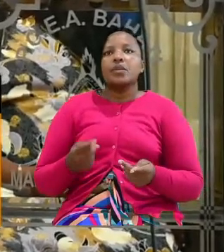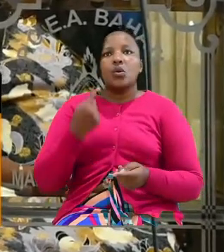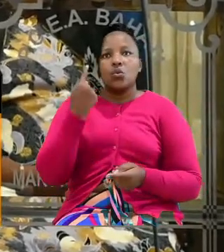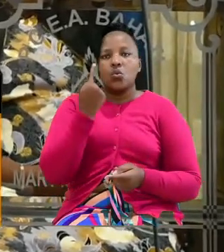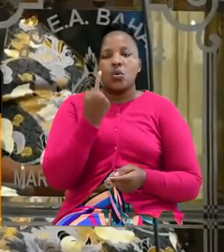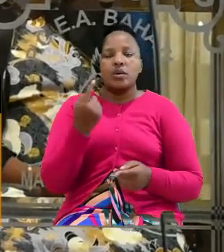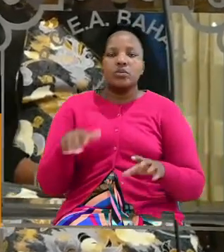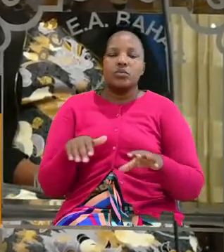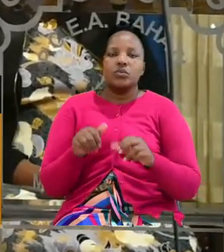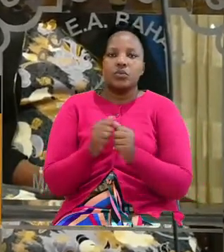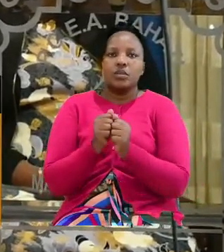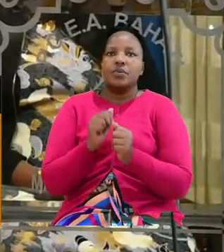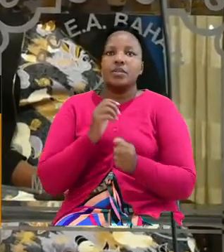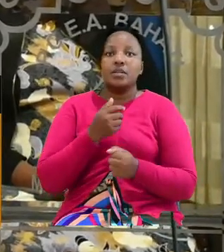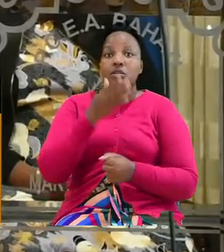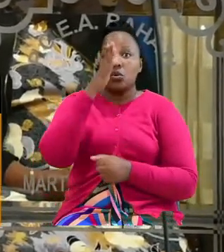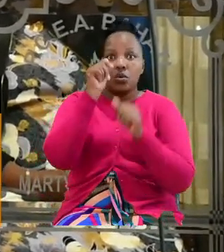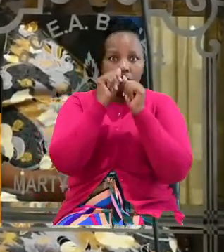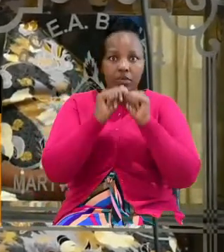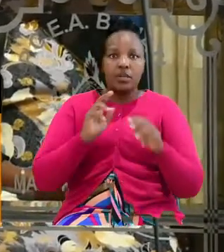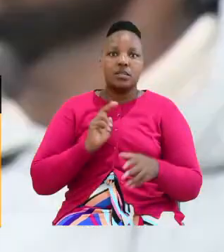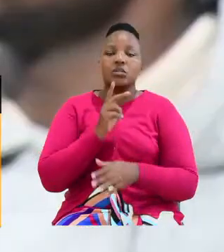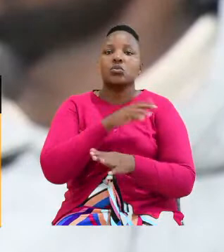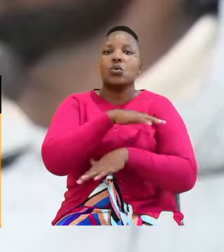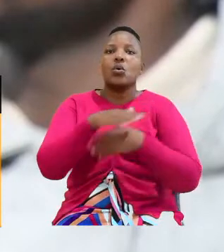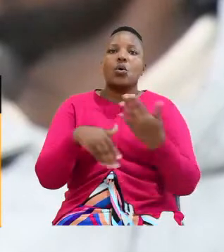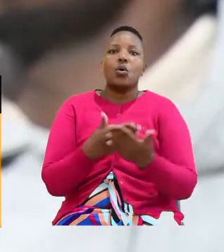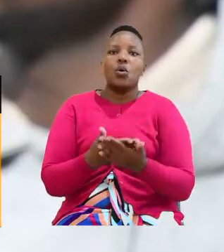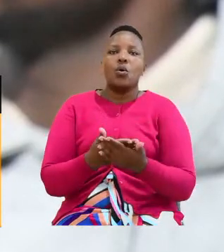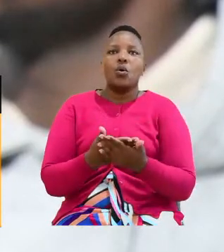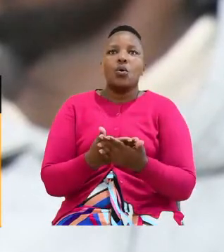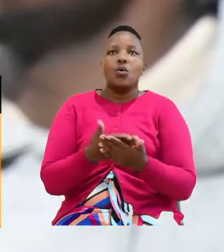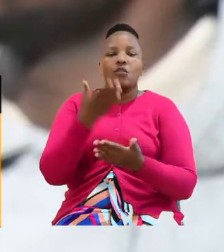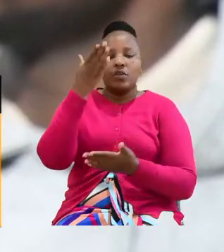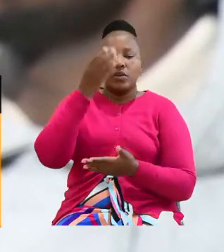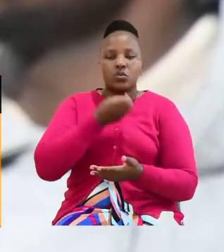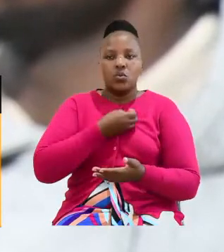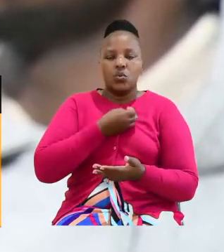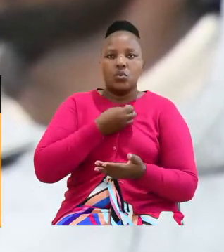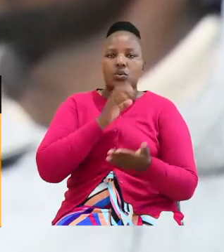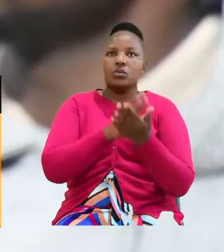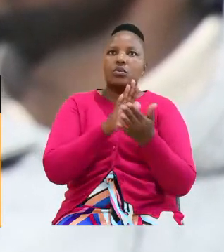us, may God bless us all together for his own glory.